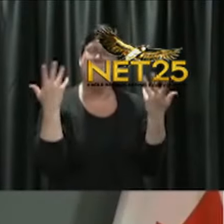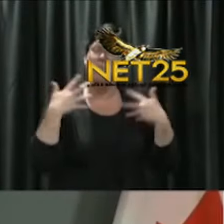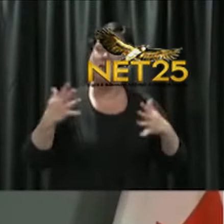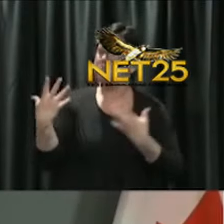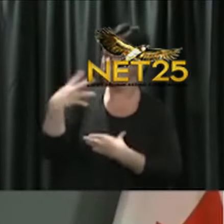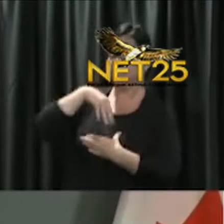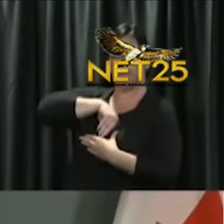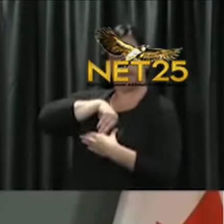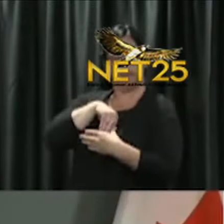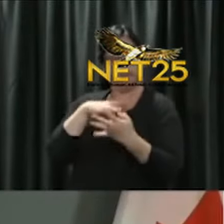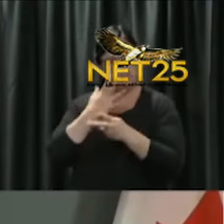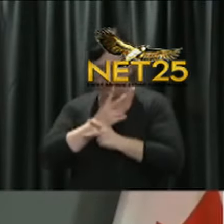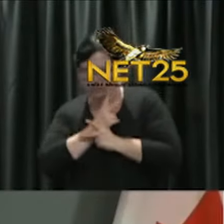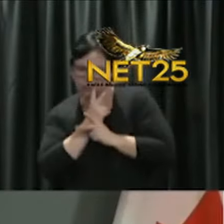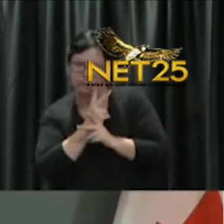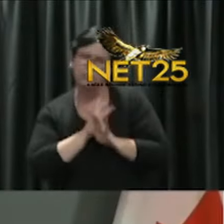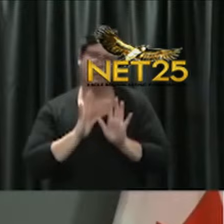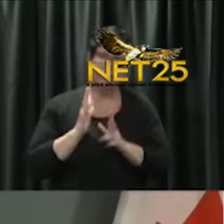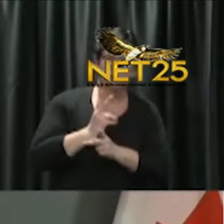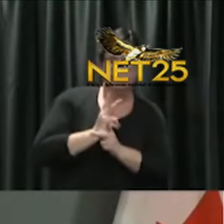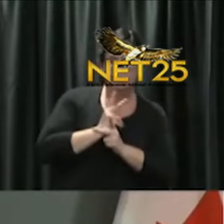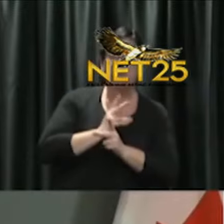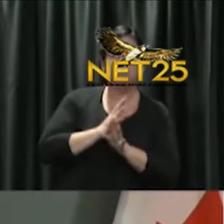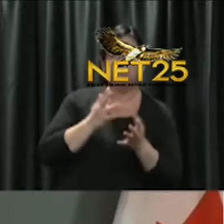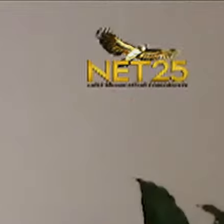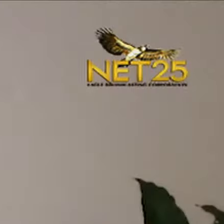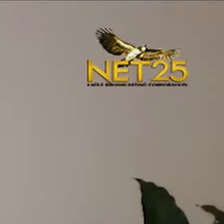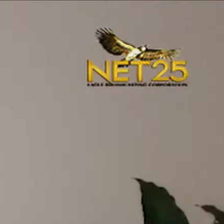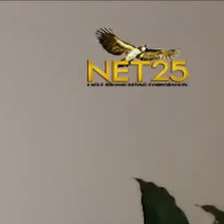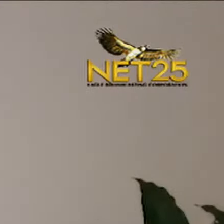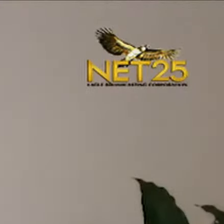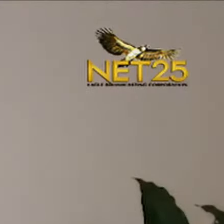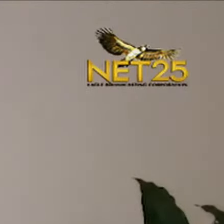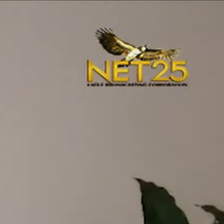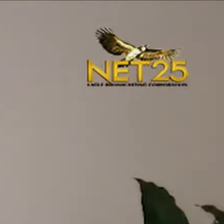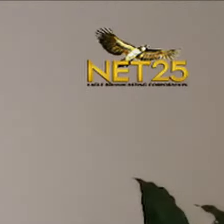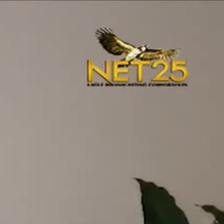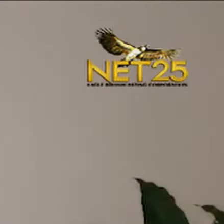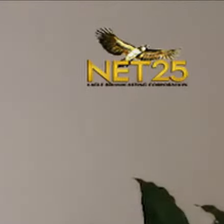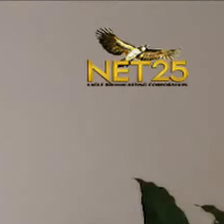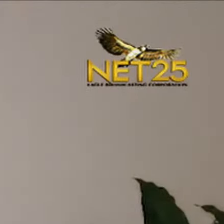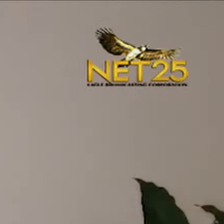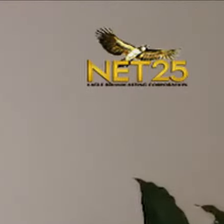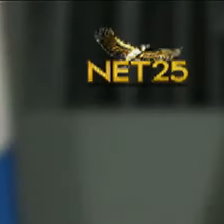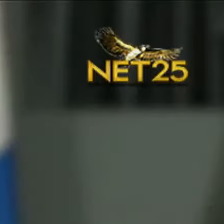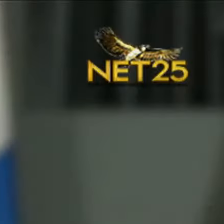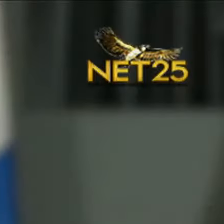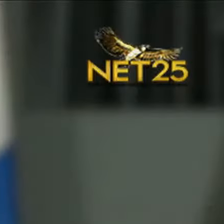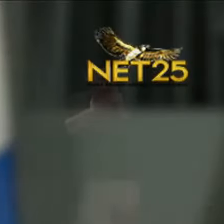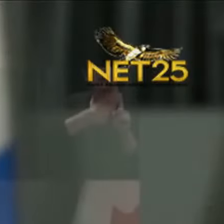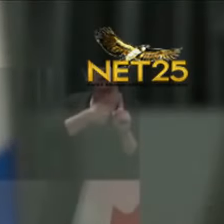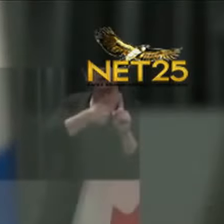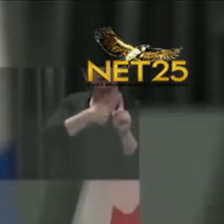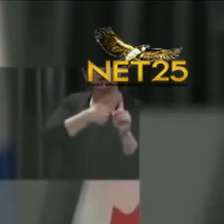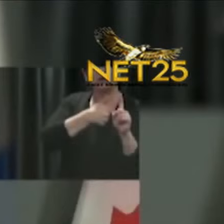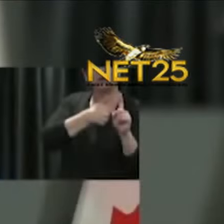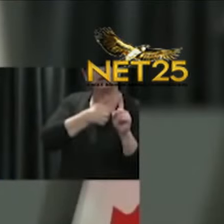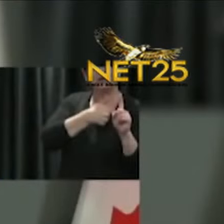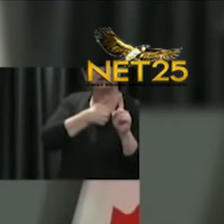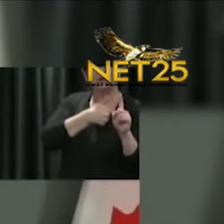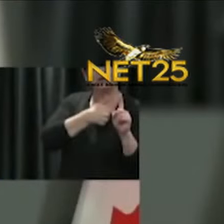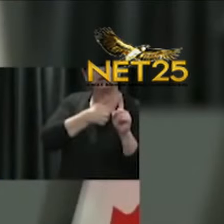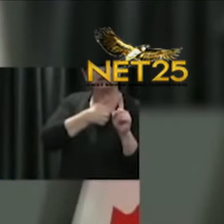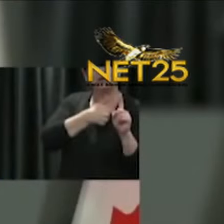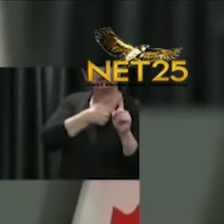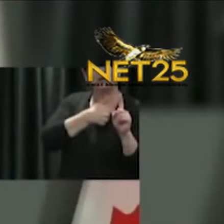can do something doesn't mean you have to. Dr. Davila also mentioned the number of new cases